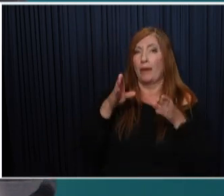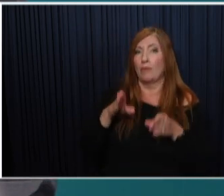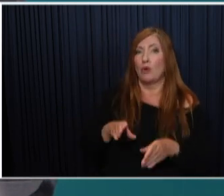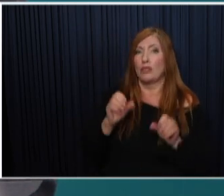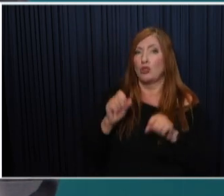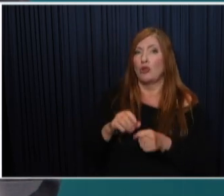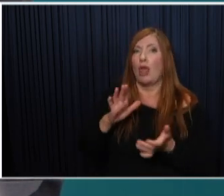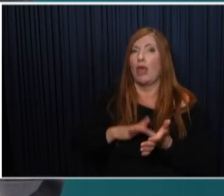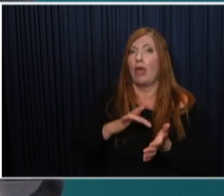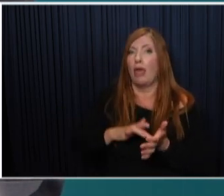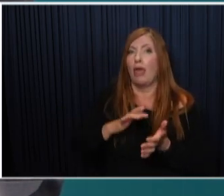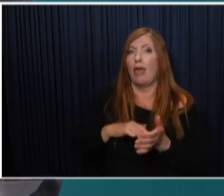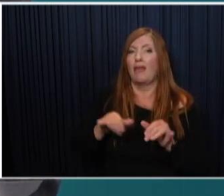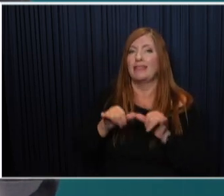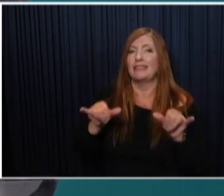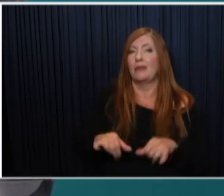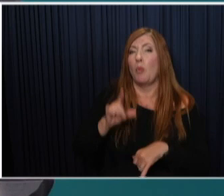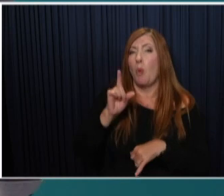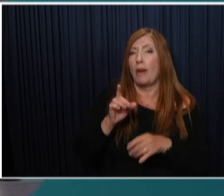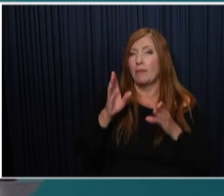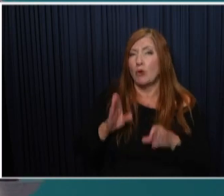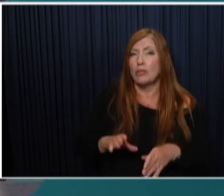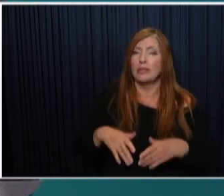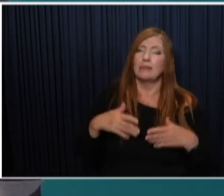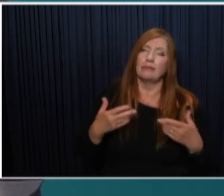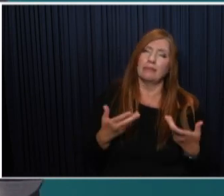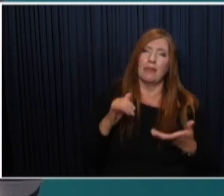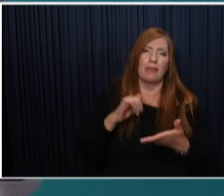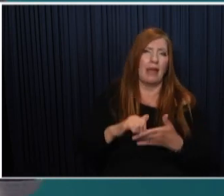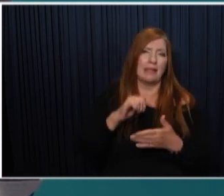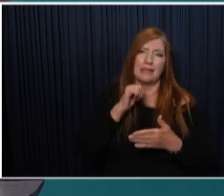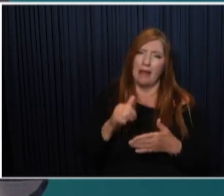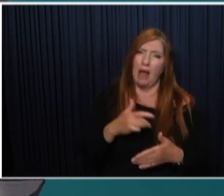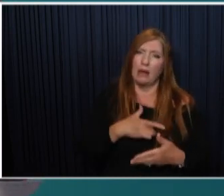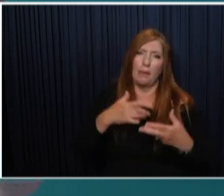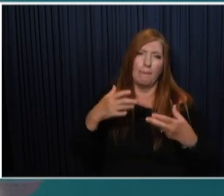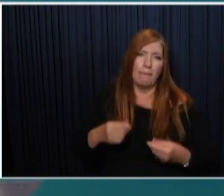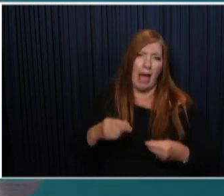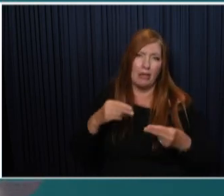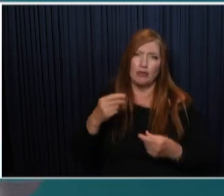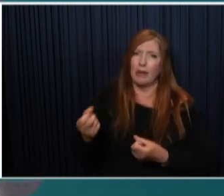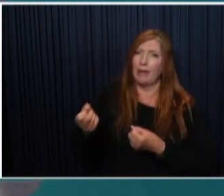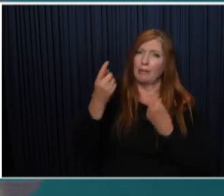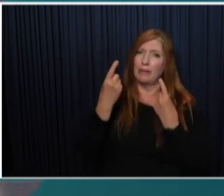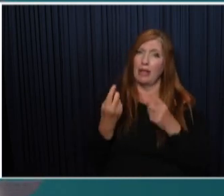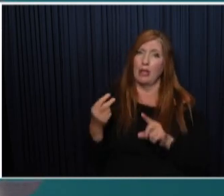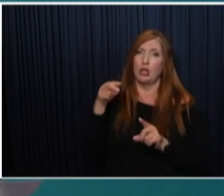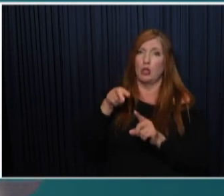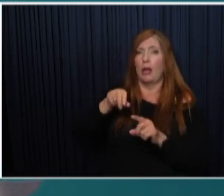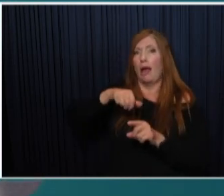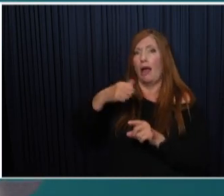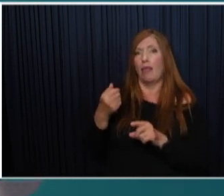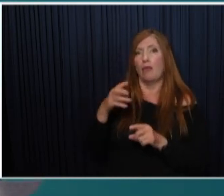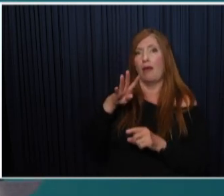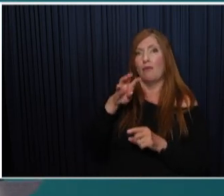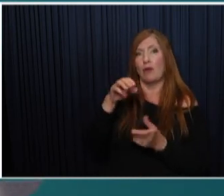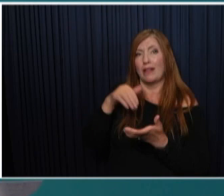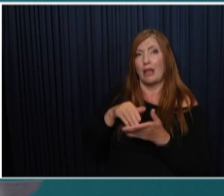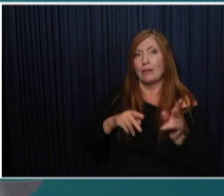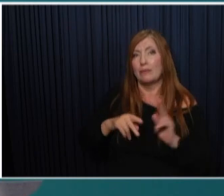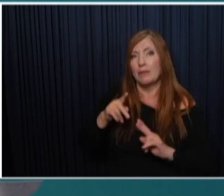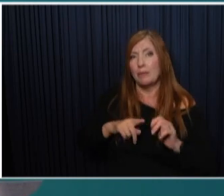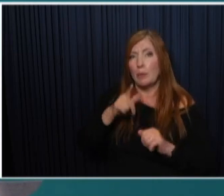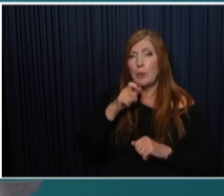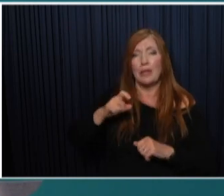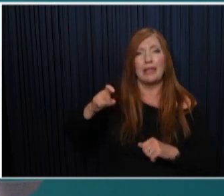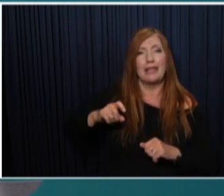take advantage of the system. Okay, that's not compassion, that's not empathy. I'm looking at the other 400,000 people that